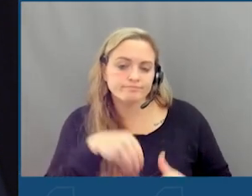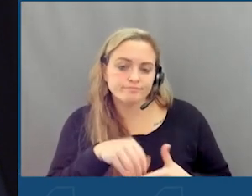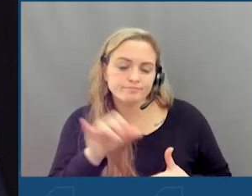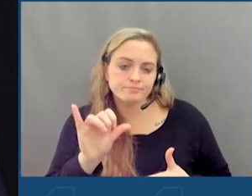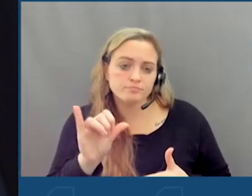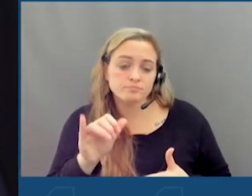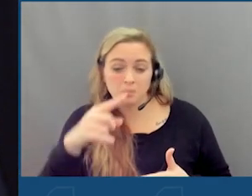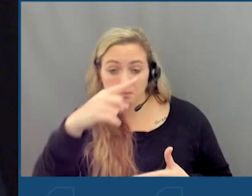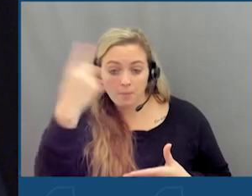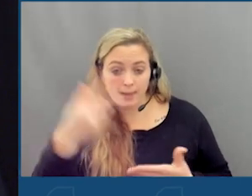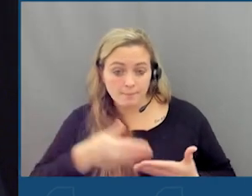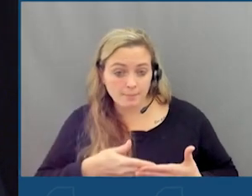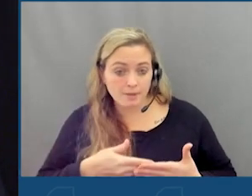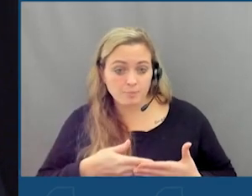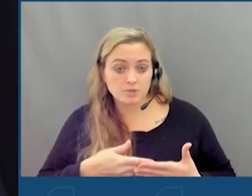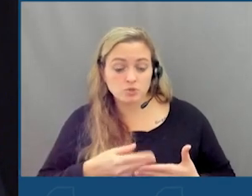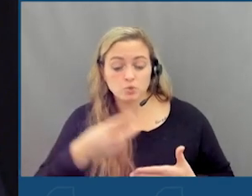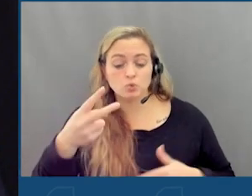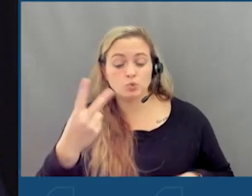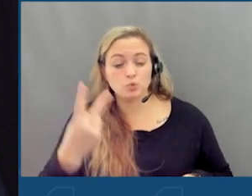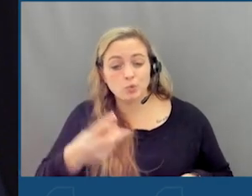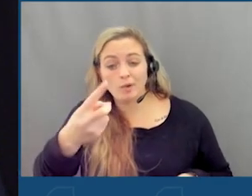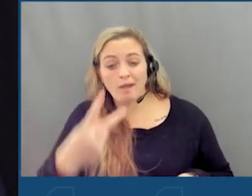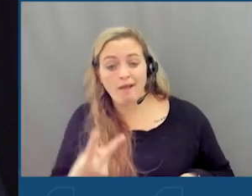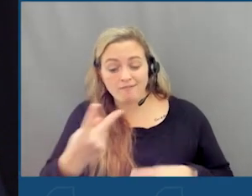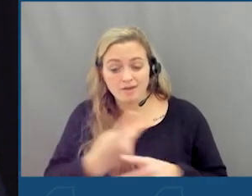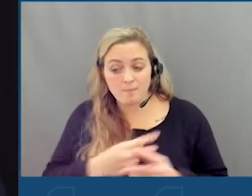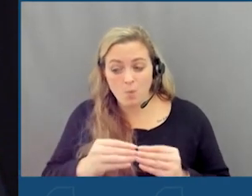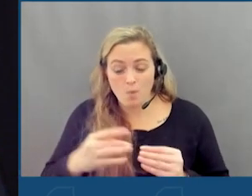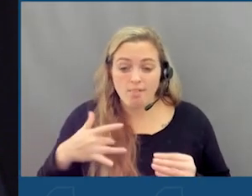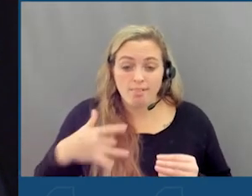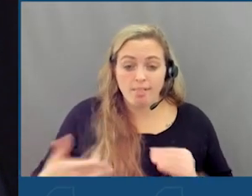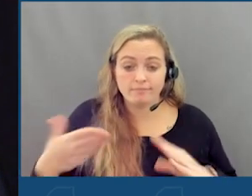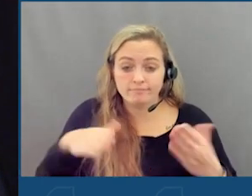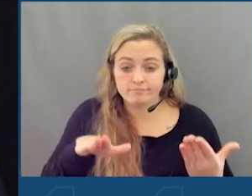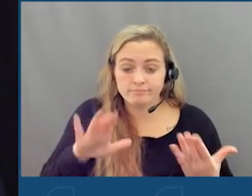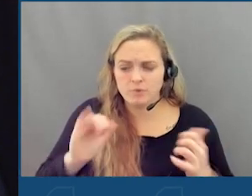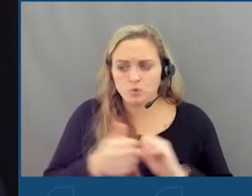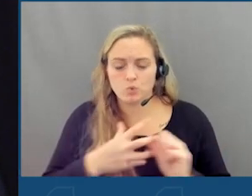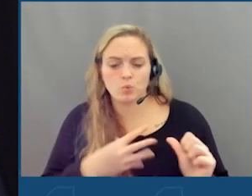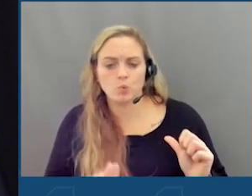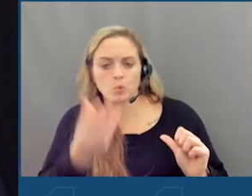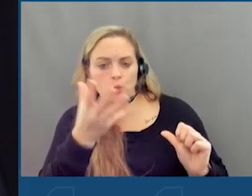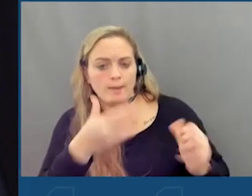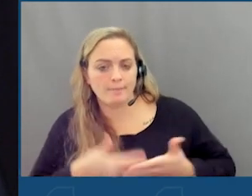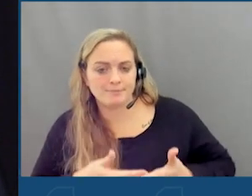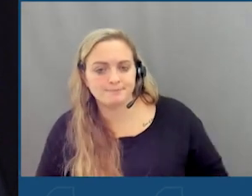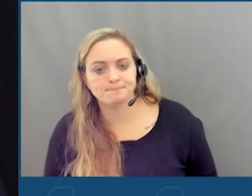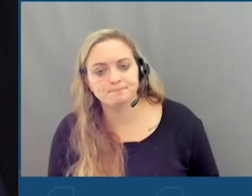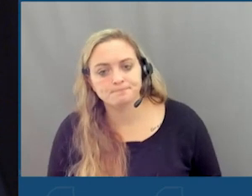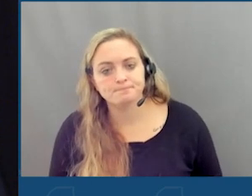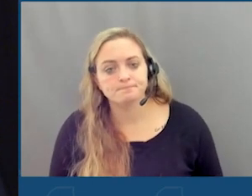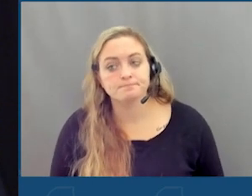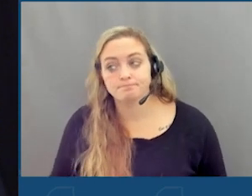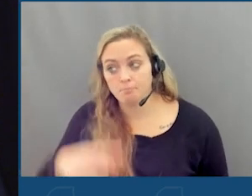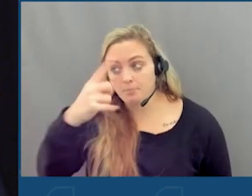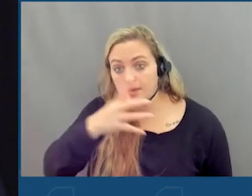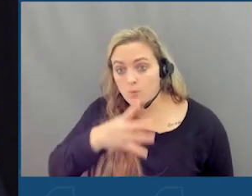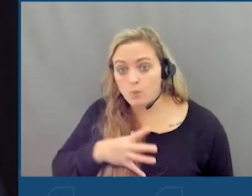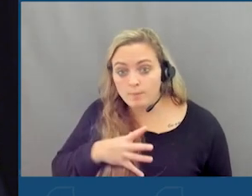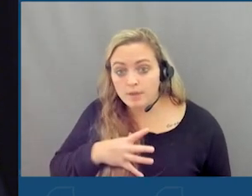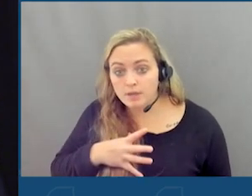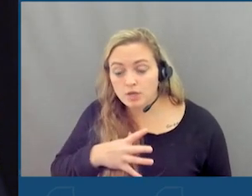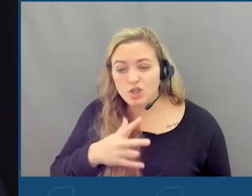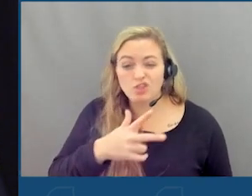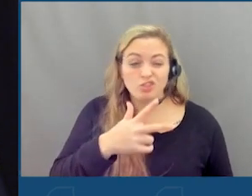babies are 2.5 times more likely to die than white babies. Black women are 3 to